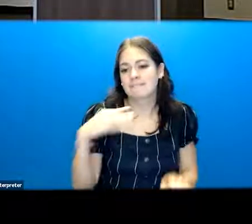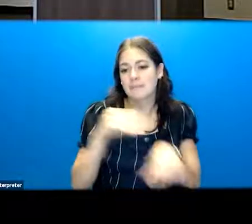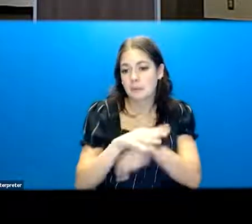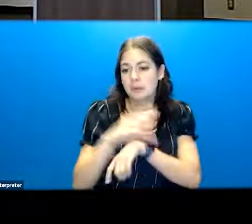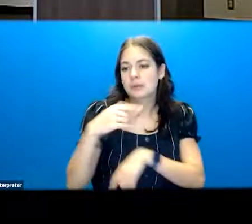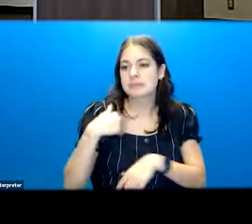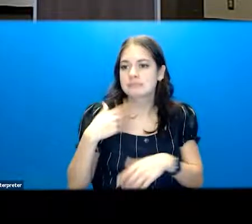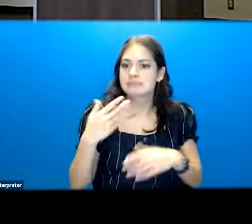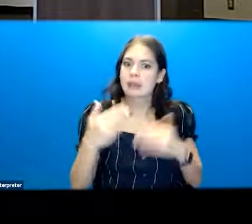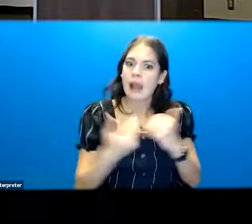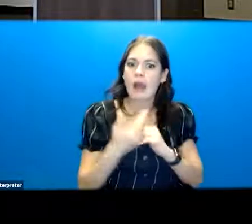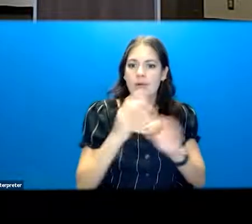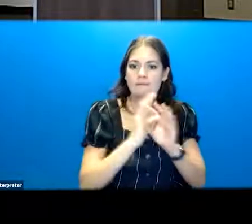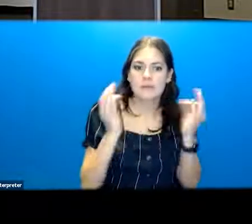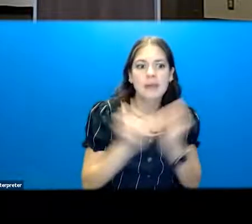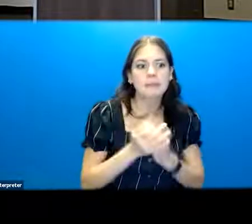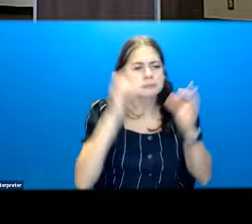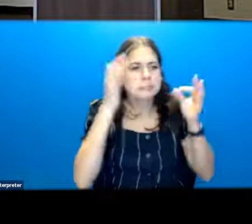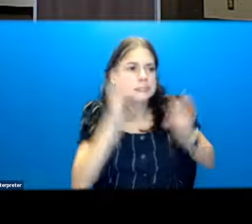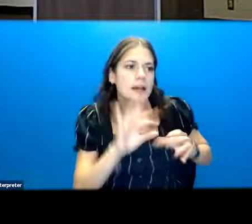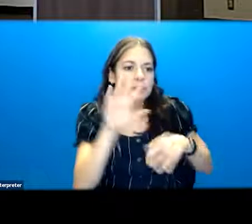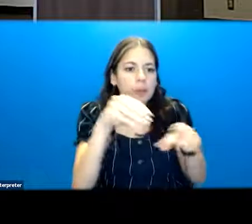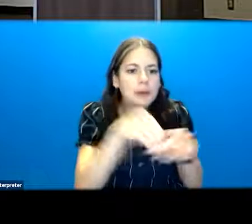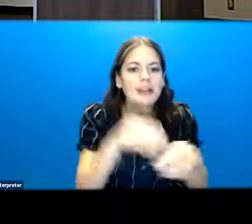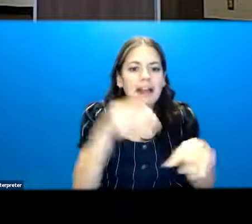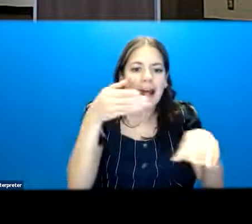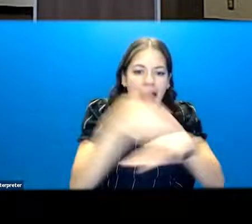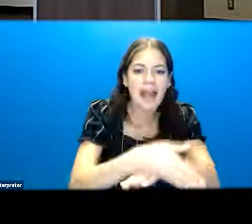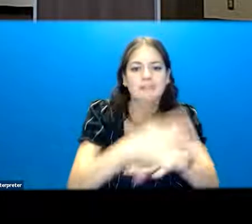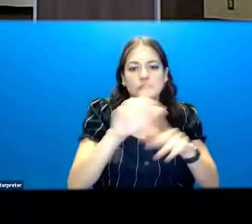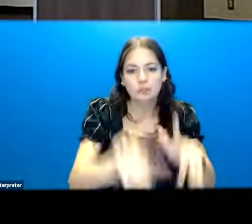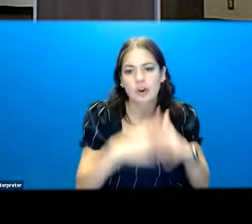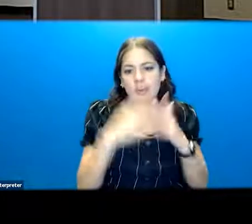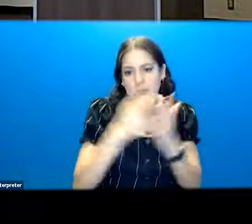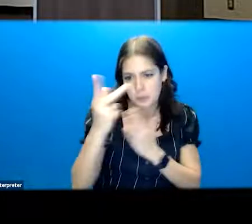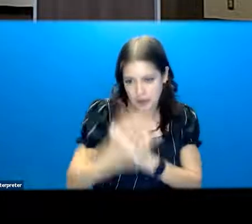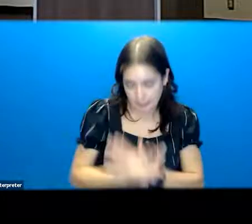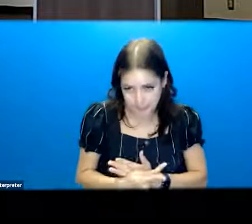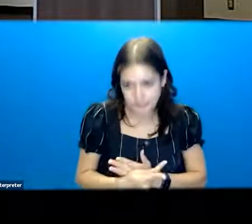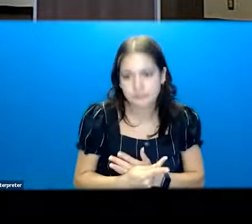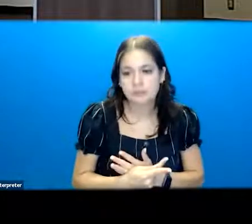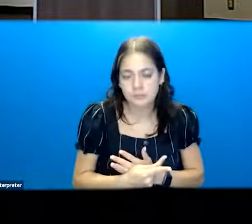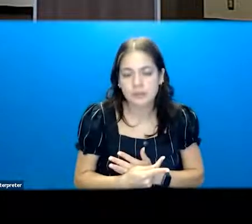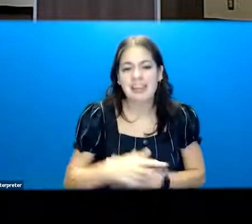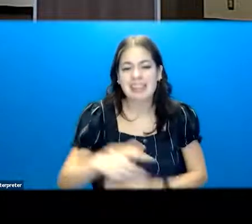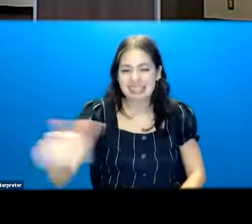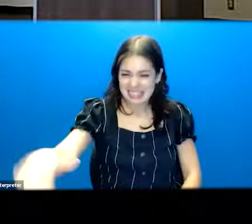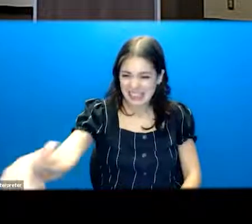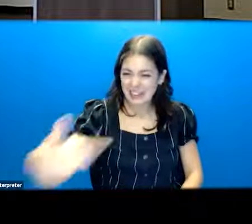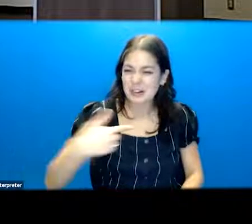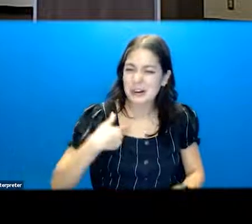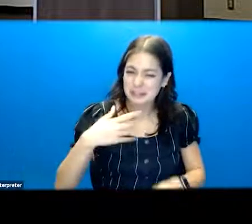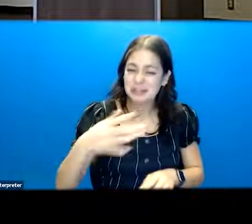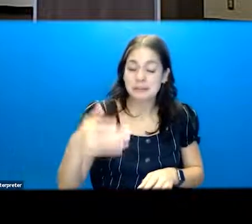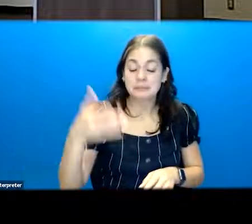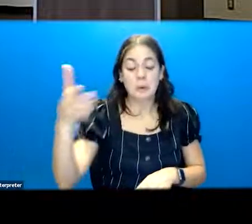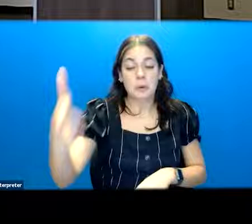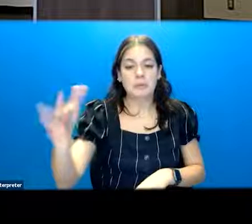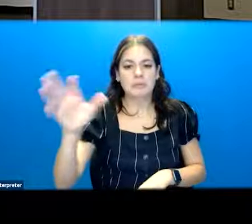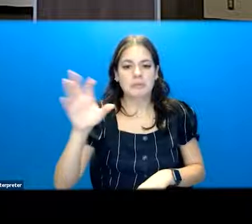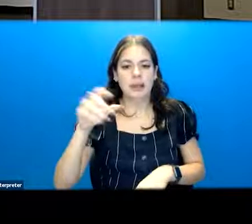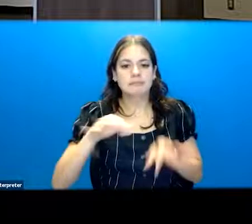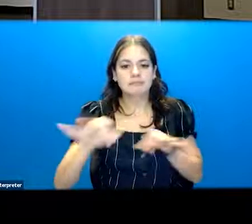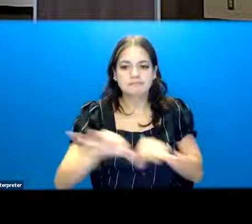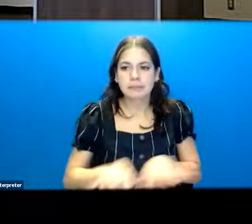on how family members choose to engage once they're in CSC programs. And a little bit later on, I'm going to go in and I'm going to talk about the